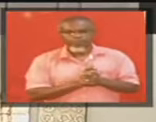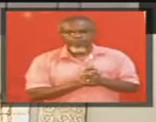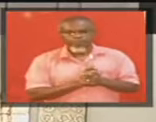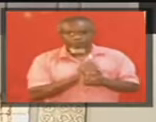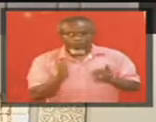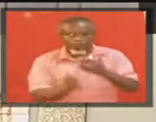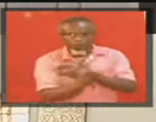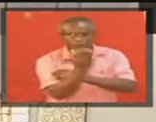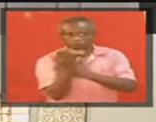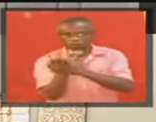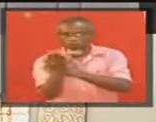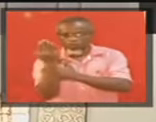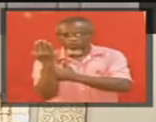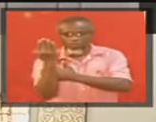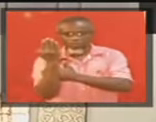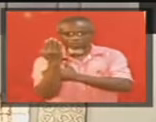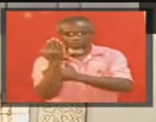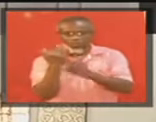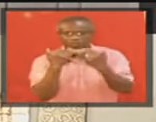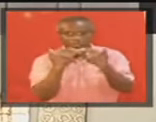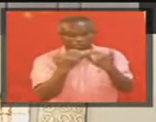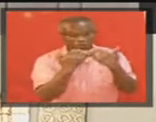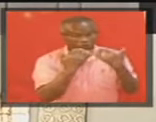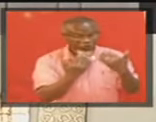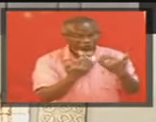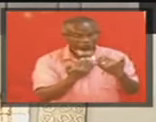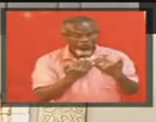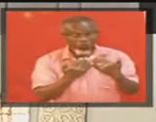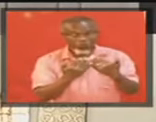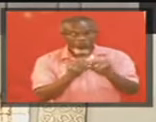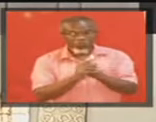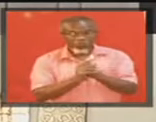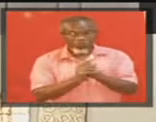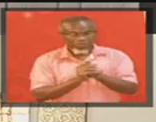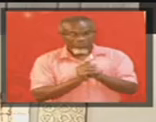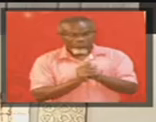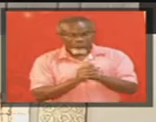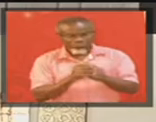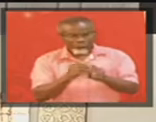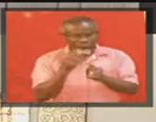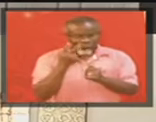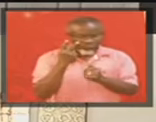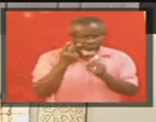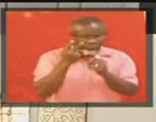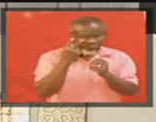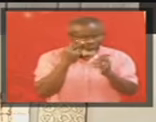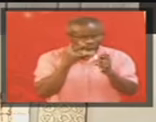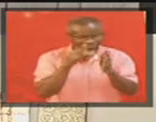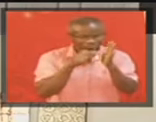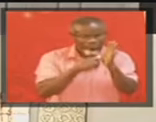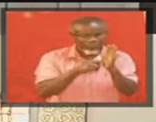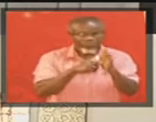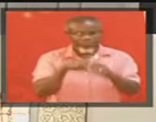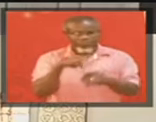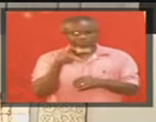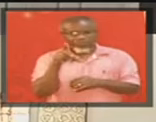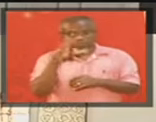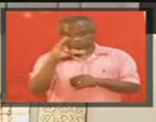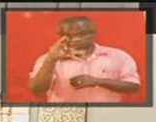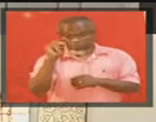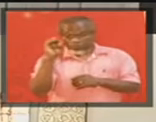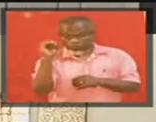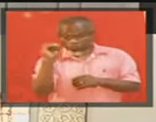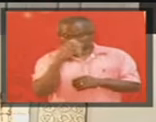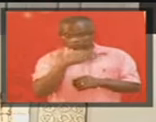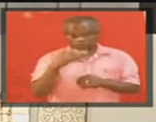Good morning. Thank you, Ms. Alcantara. I'd like to acknowledge the CMO and my colleague, Dr. Avery Hines,